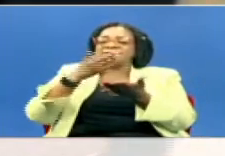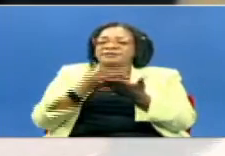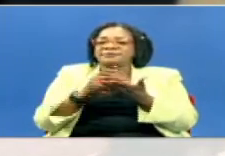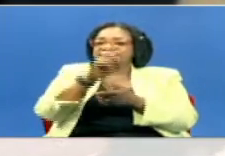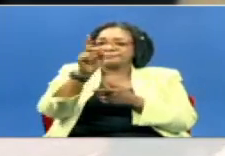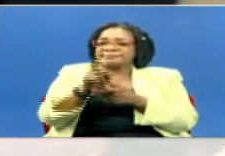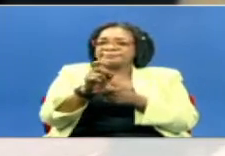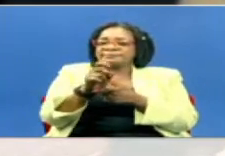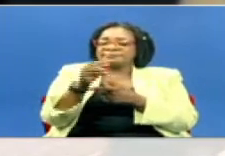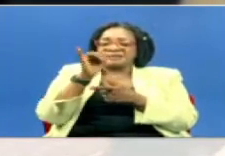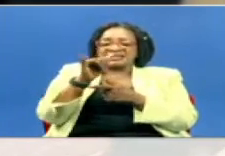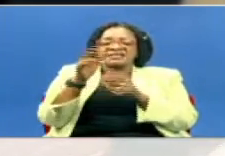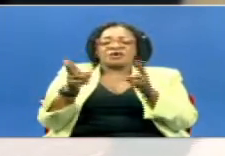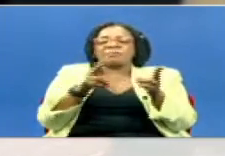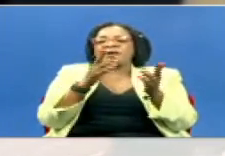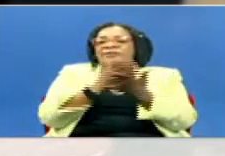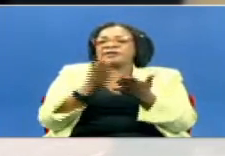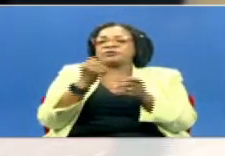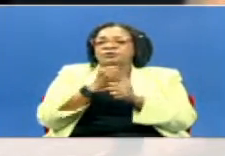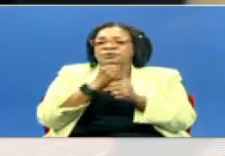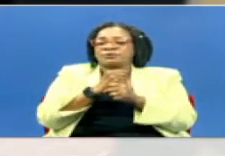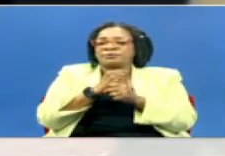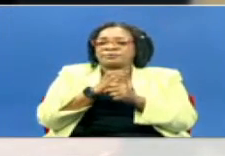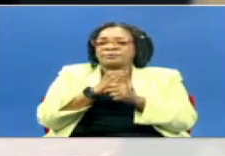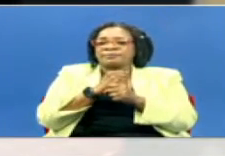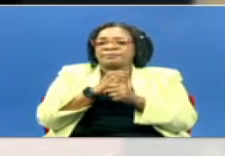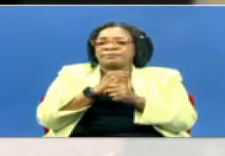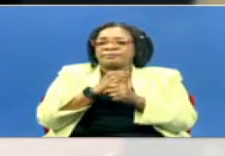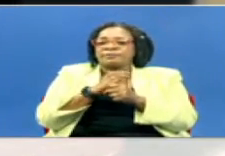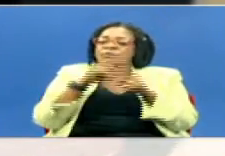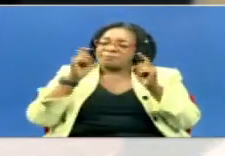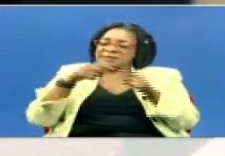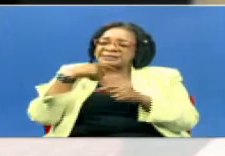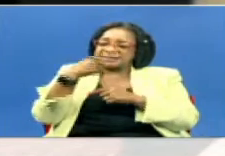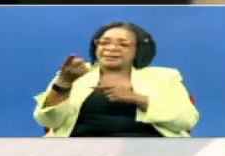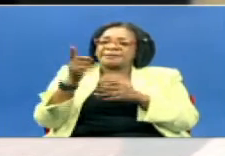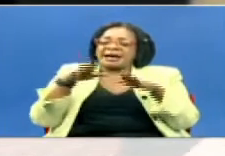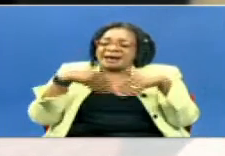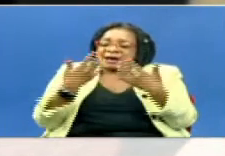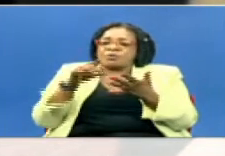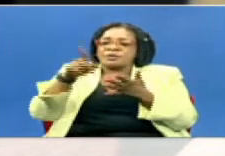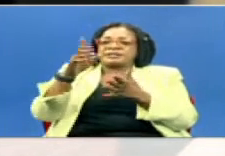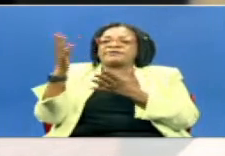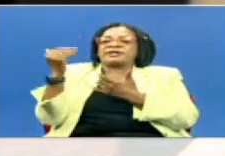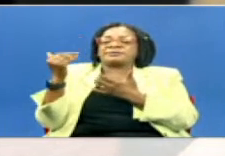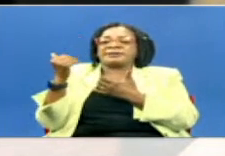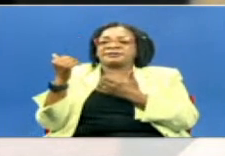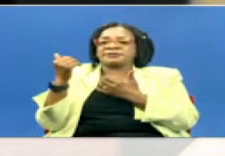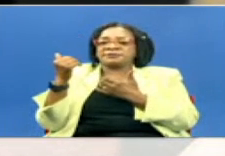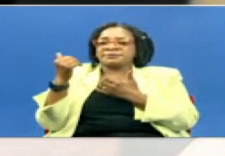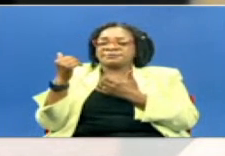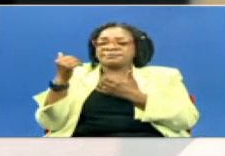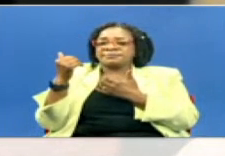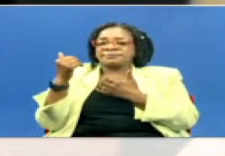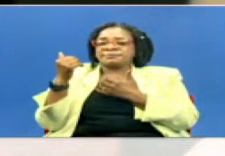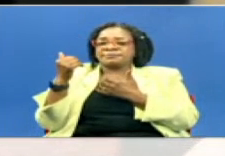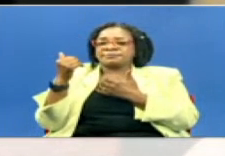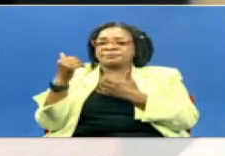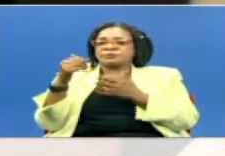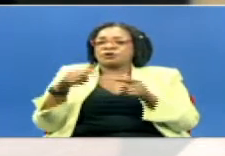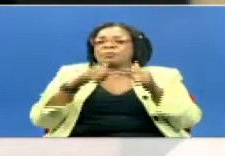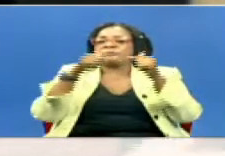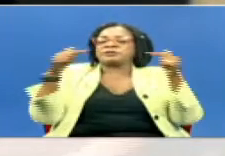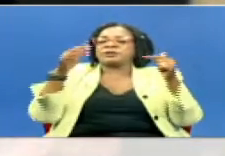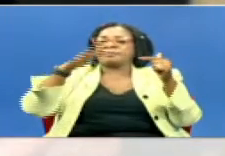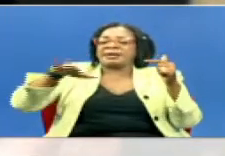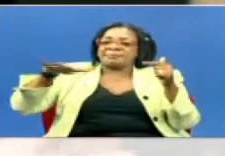is a normal thing to do. And this, for us as opposition, must tell them. And how does he expect that opposition in